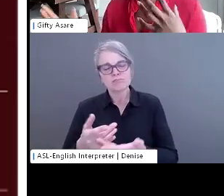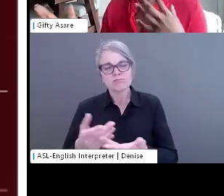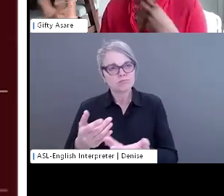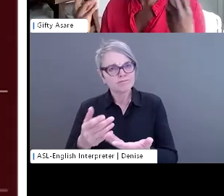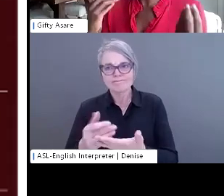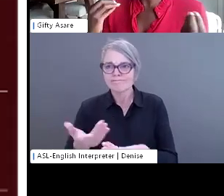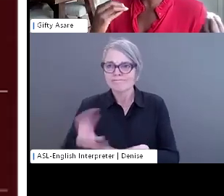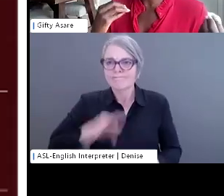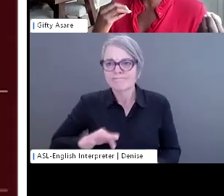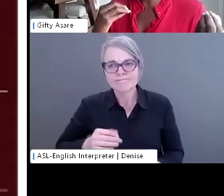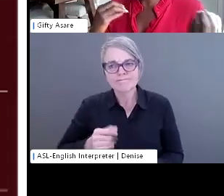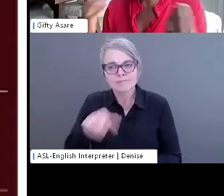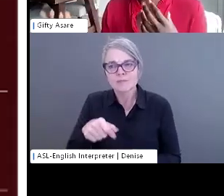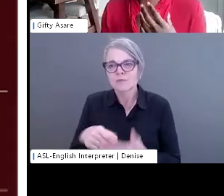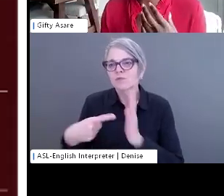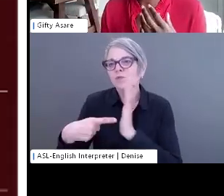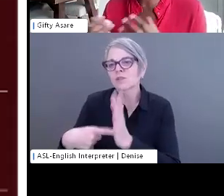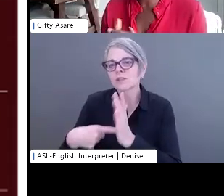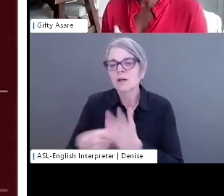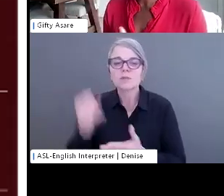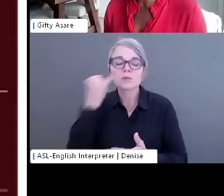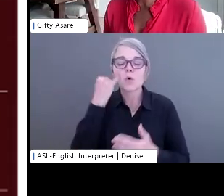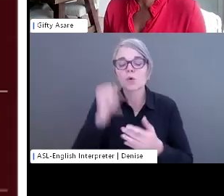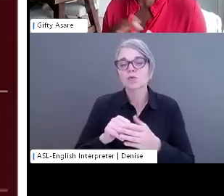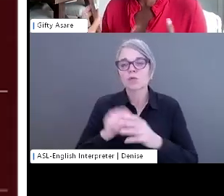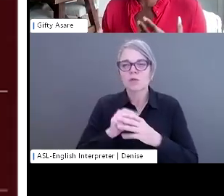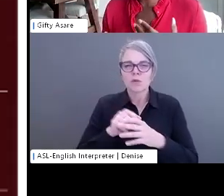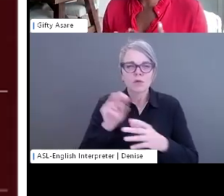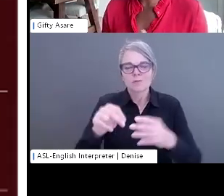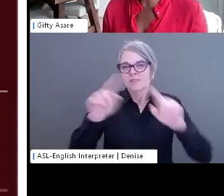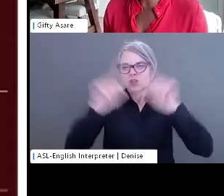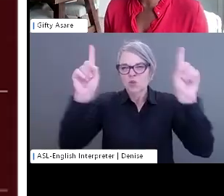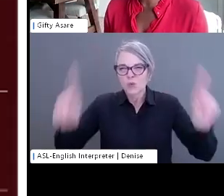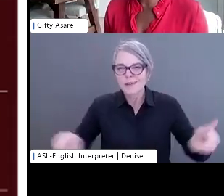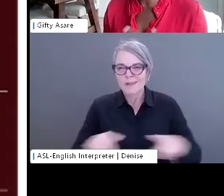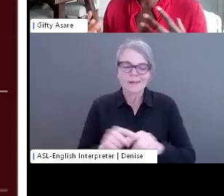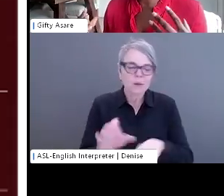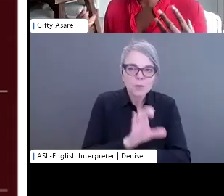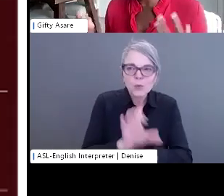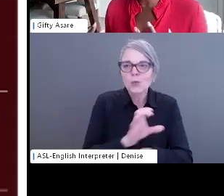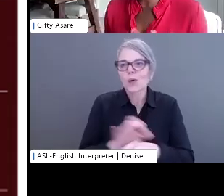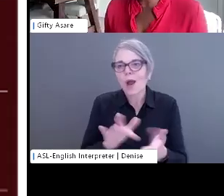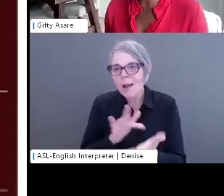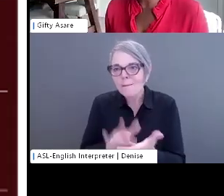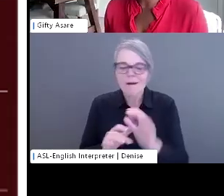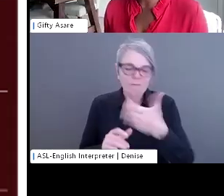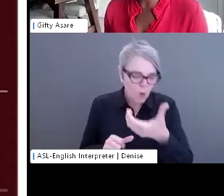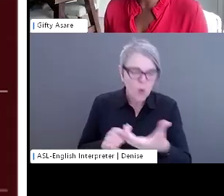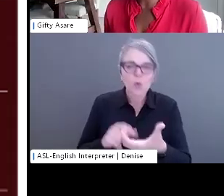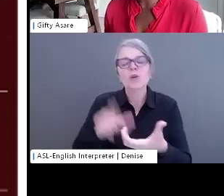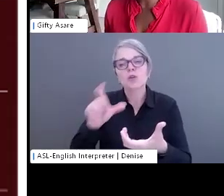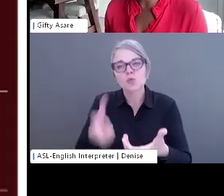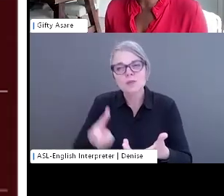using glasses for screen fatigue and other tools that they could use to kind of deal with